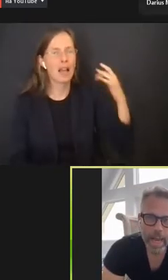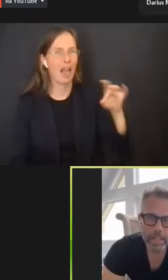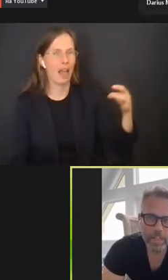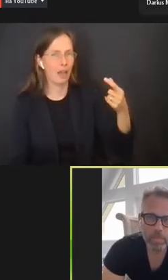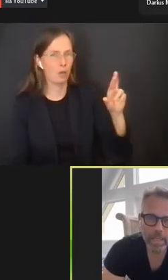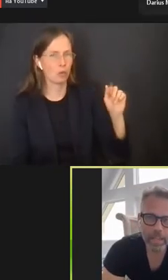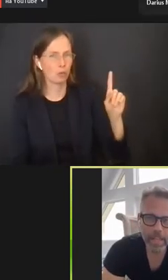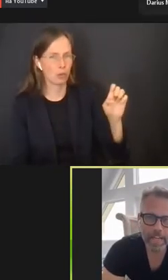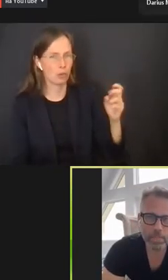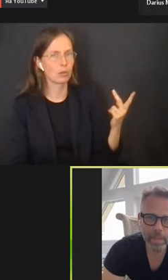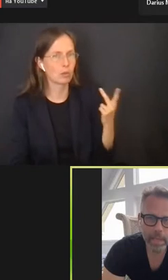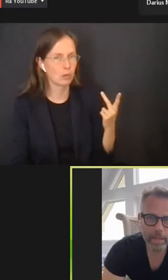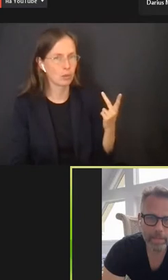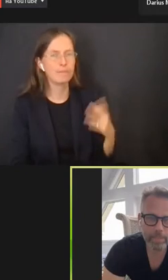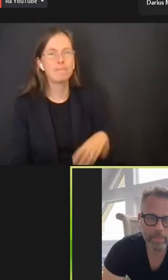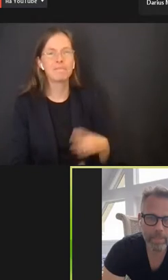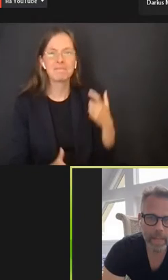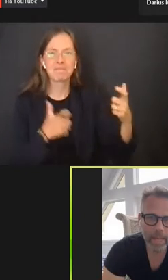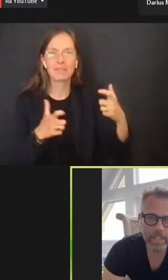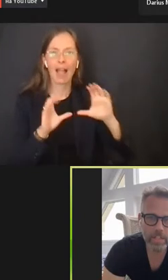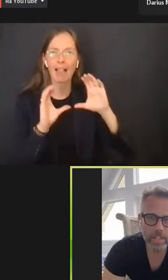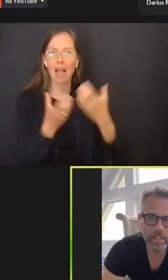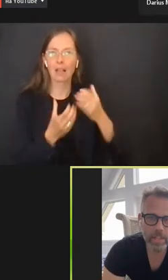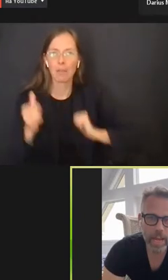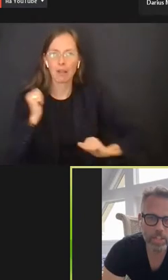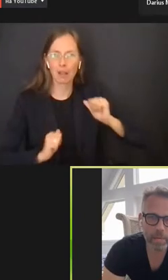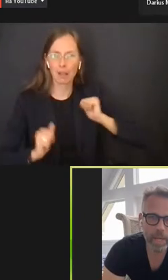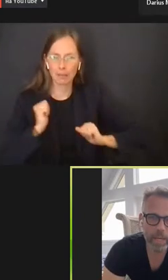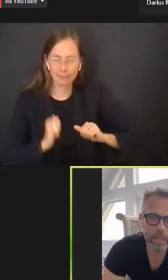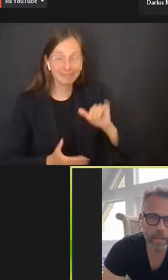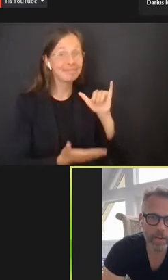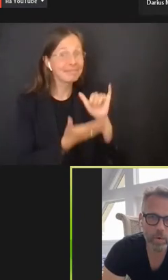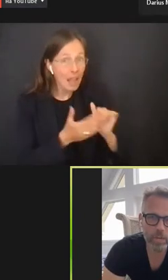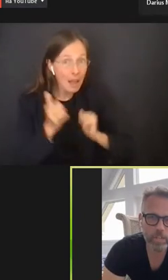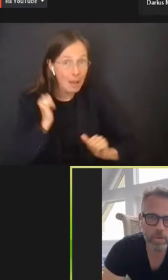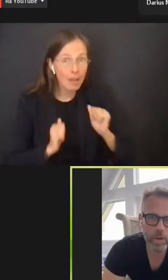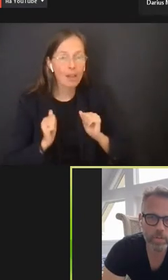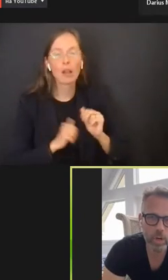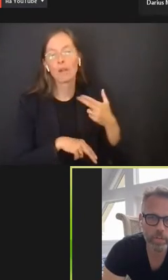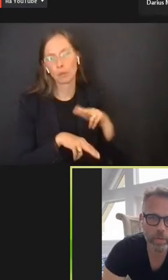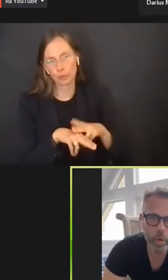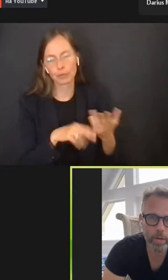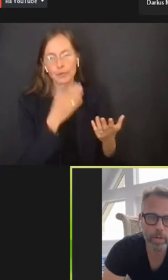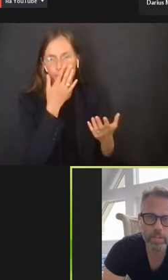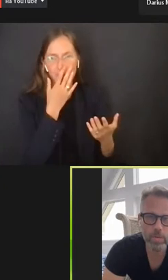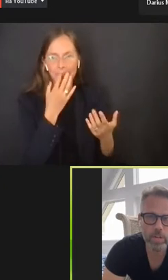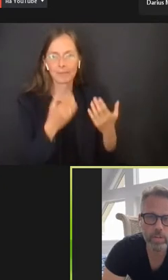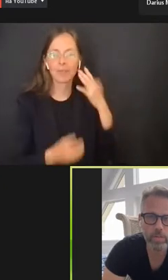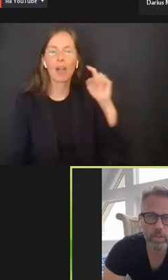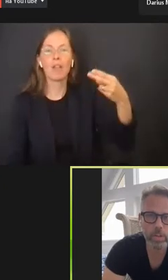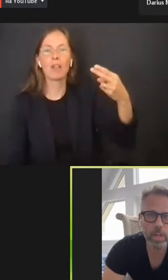we had this big class play. And the class play, of course, you know, is called The Foreigner. It's